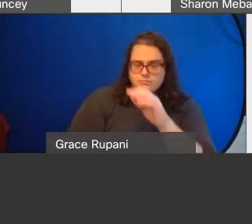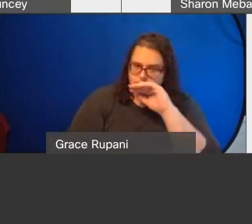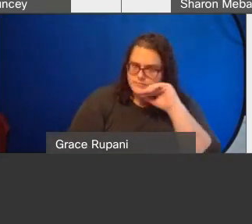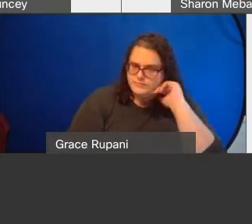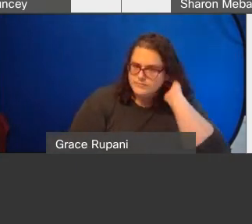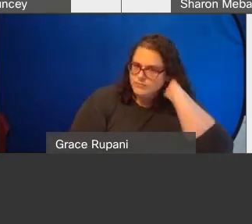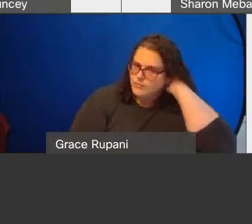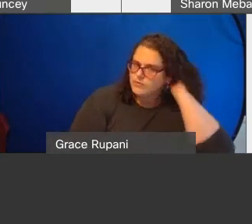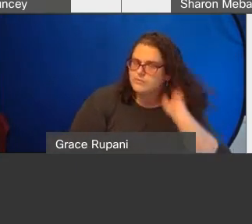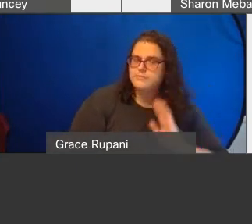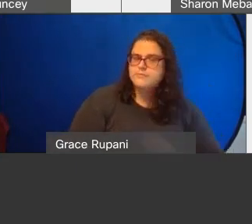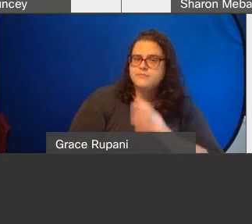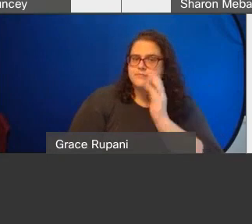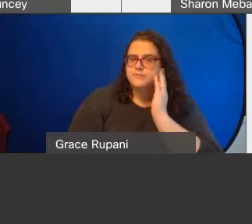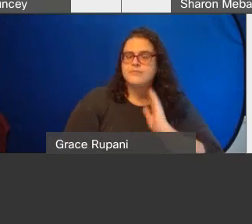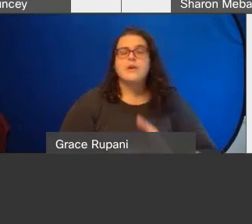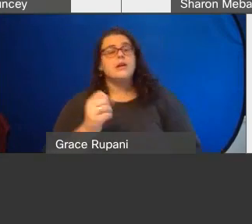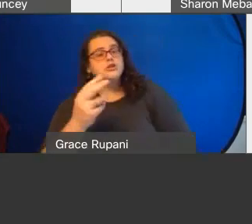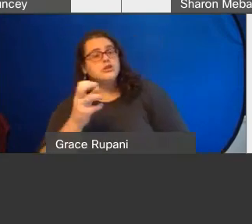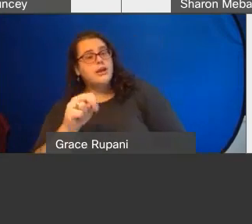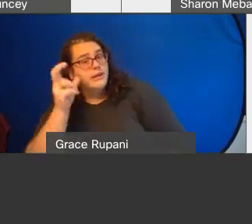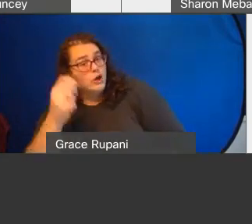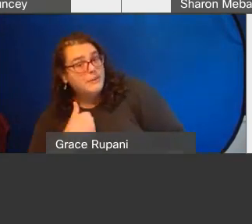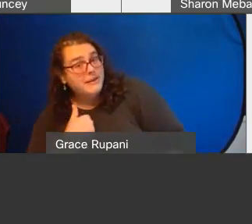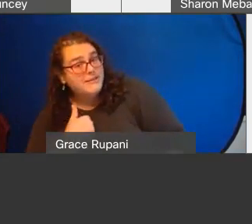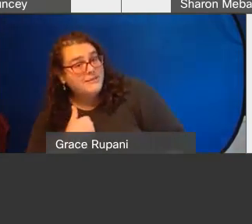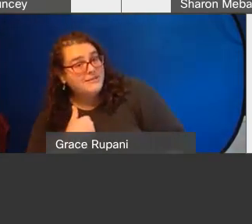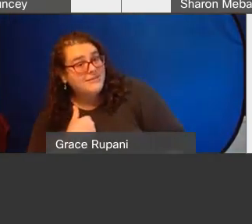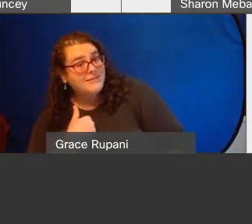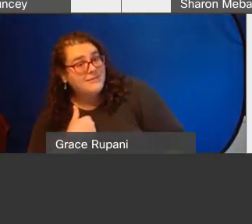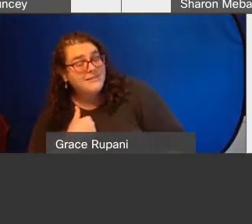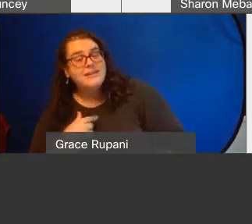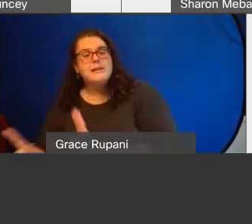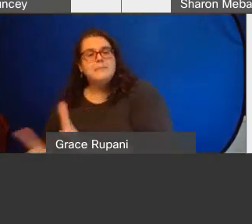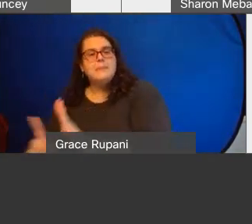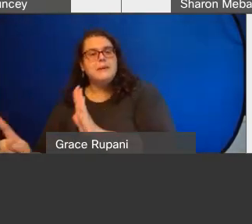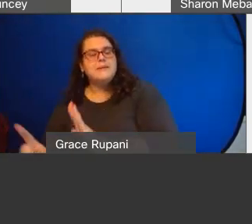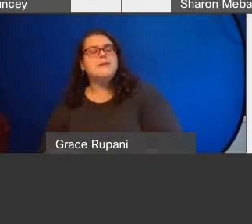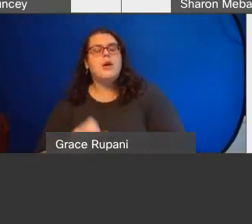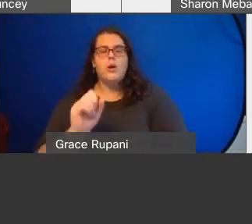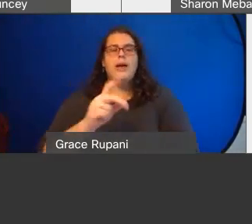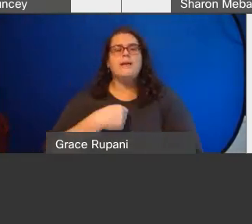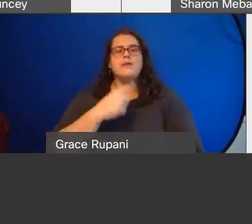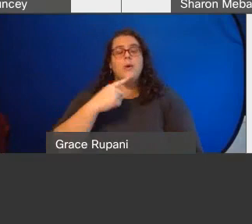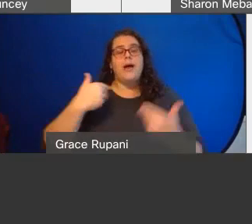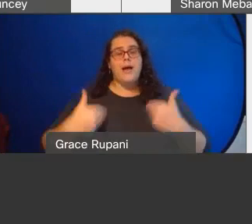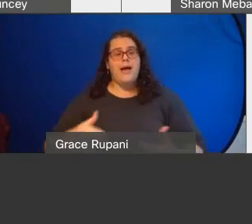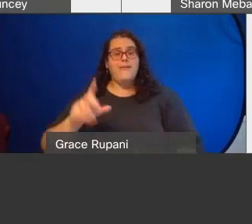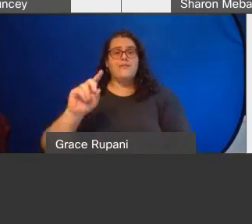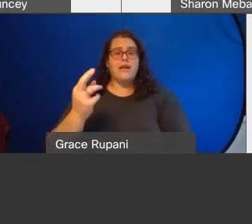Hi, can you hear me? Hello? Yes. Okay. So I have Dr. Sharon Lewis here with